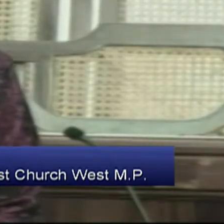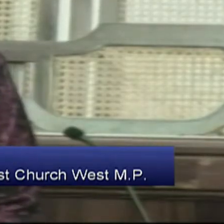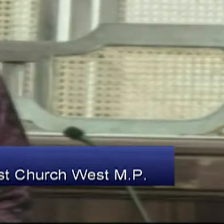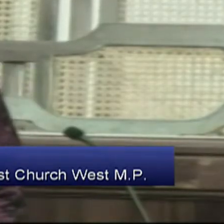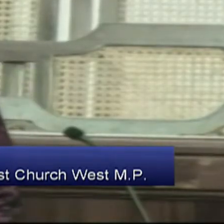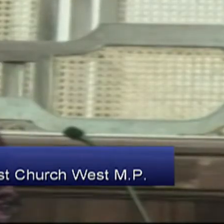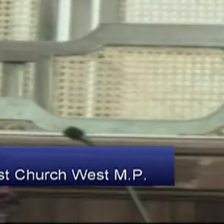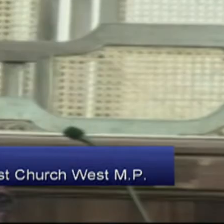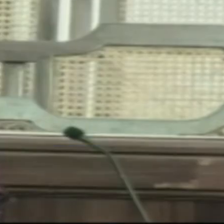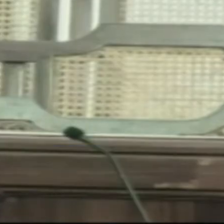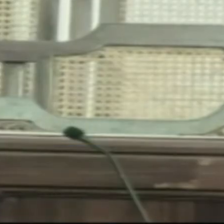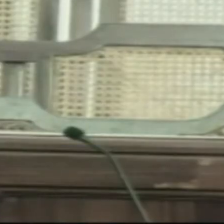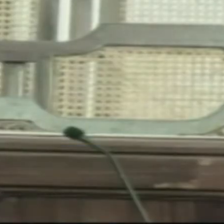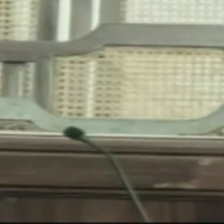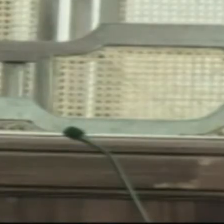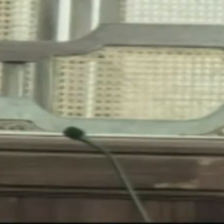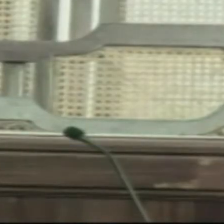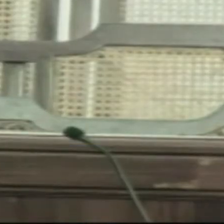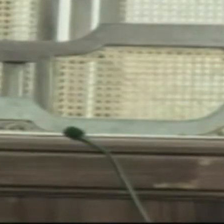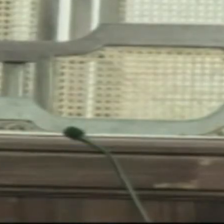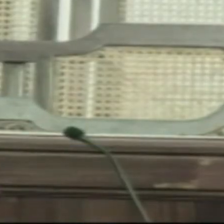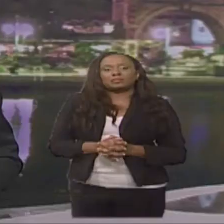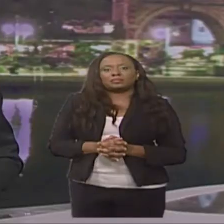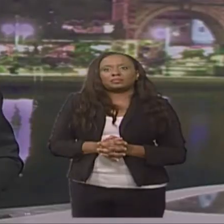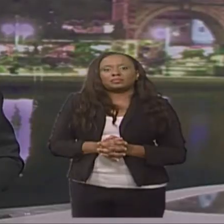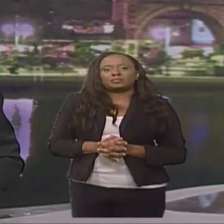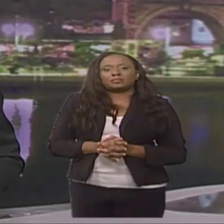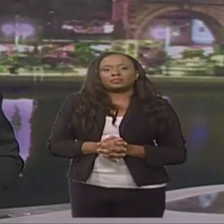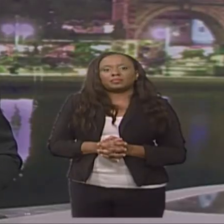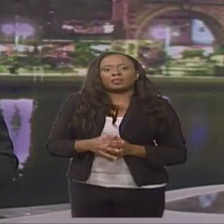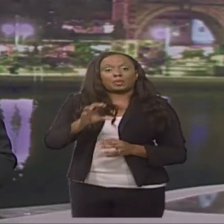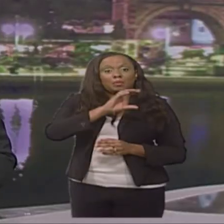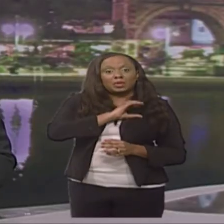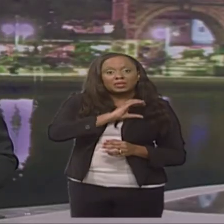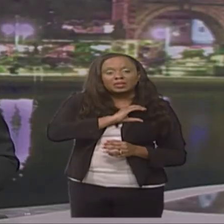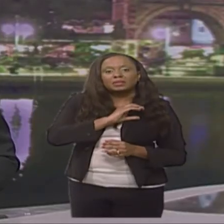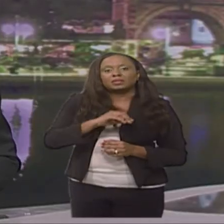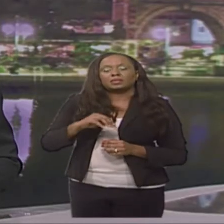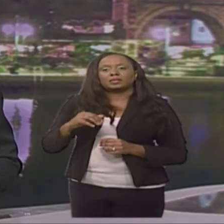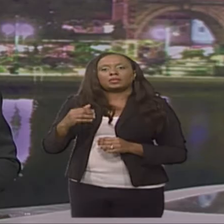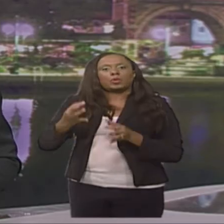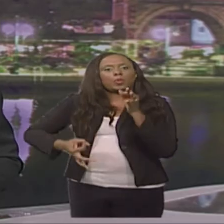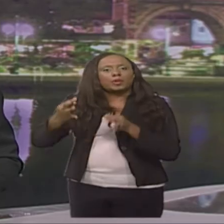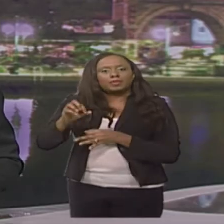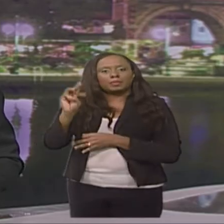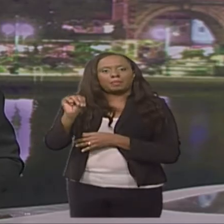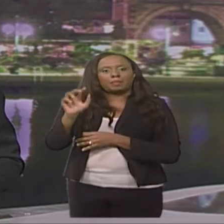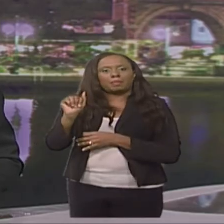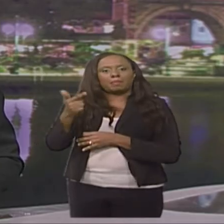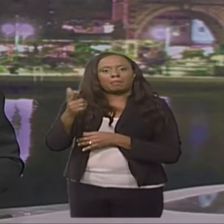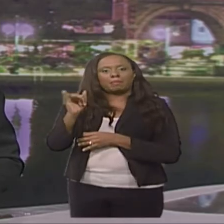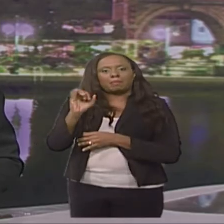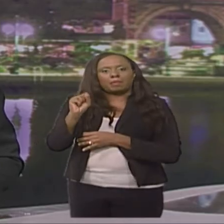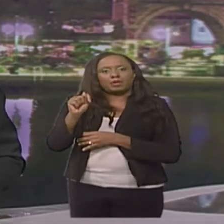and we are performing better economically. In other news, police officers and magistrates will soon be occupying